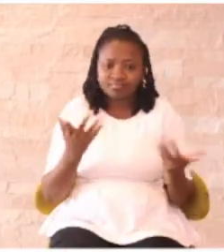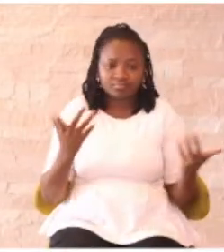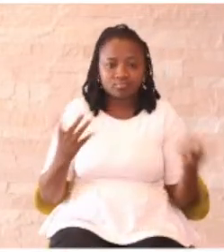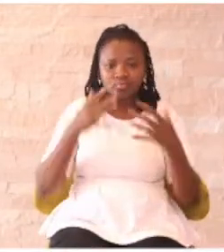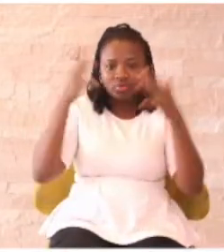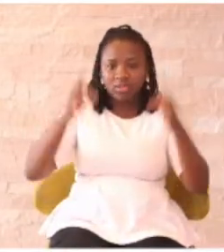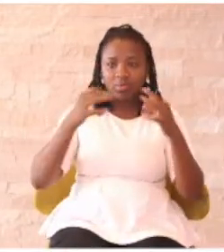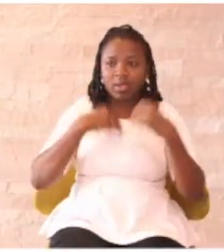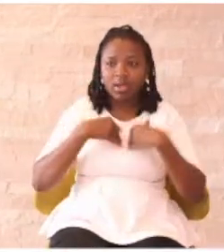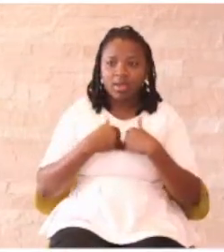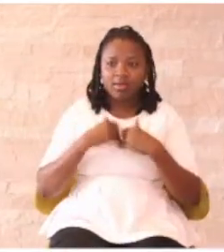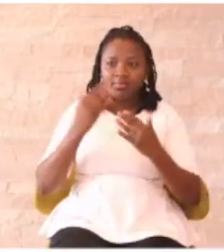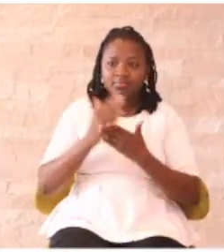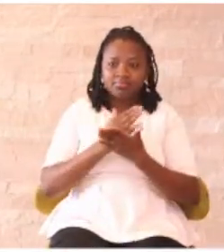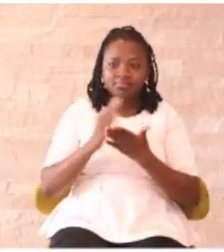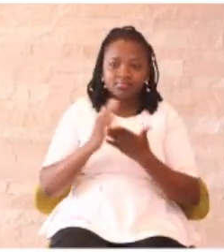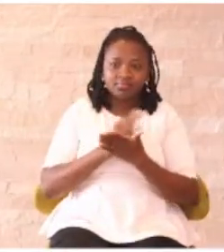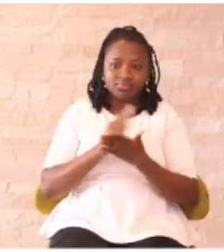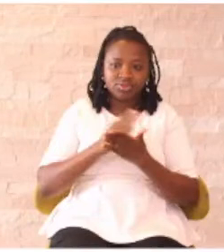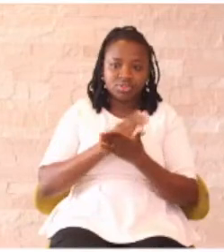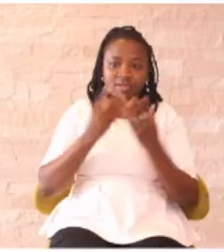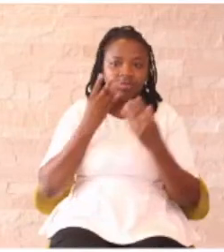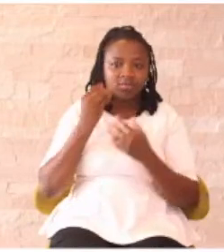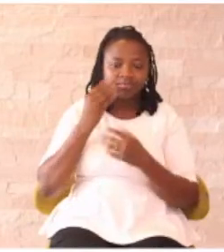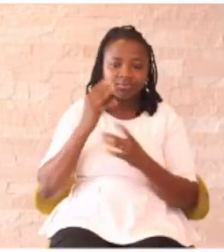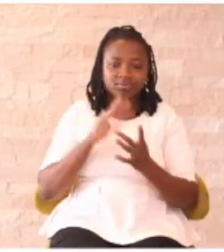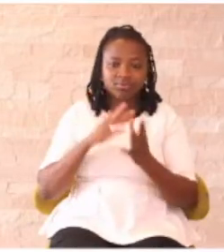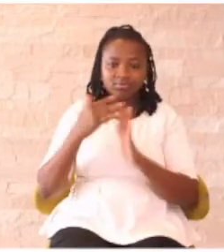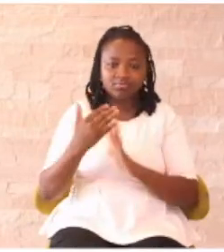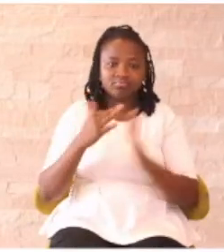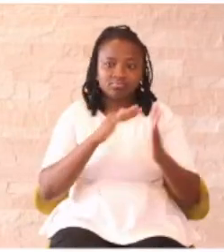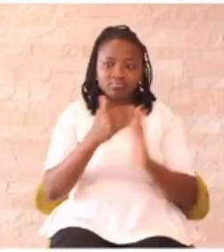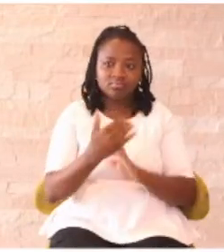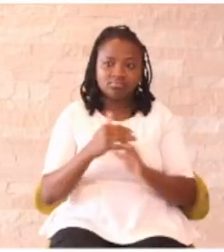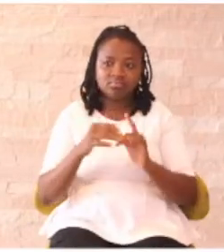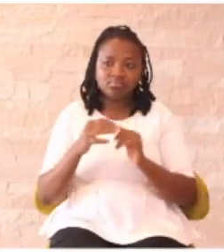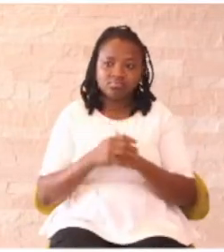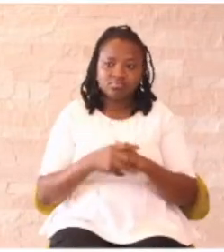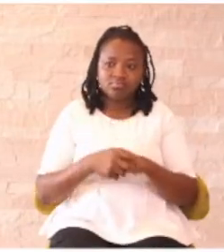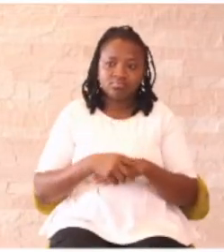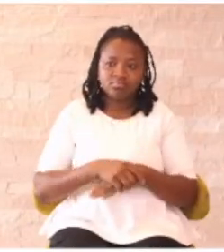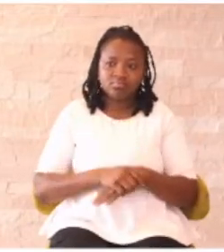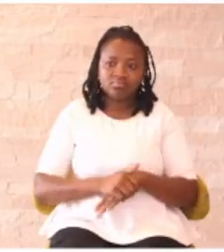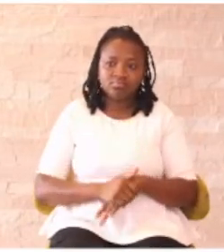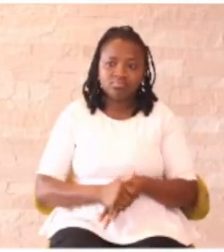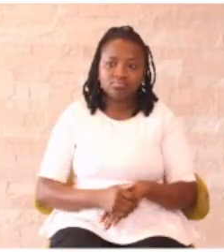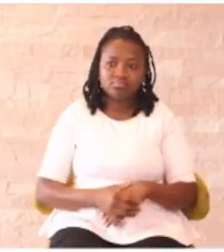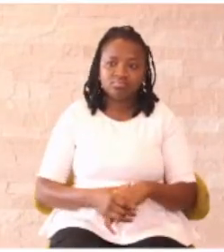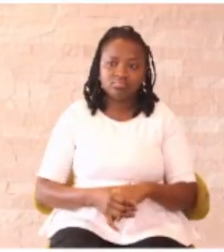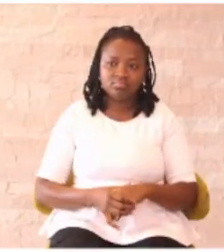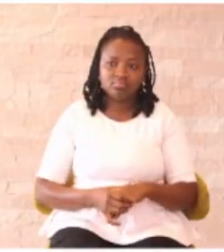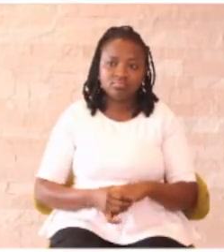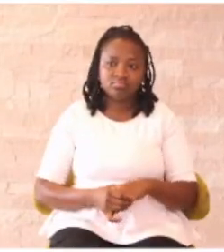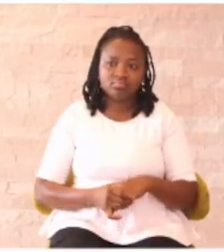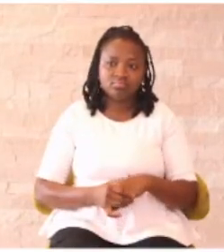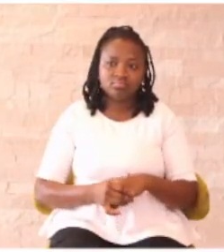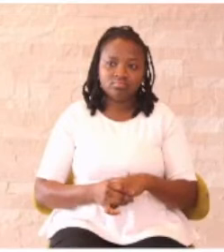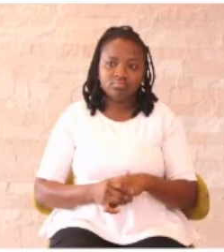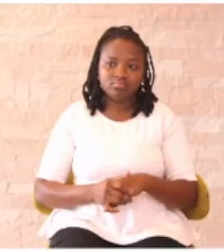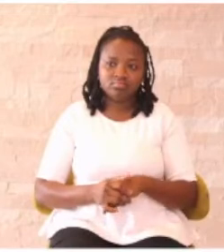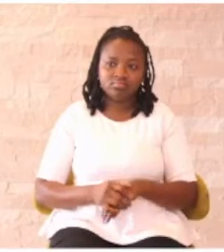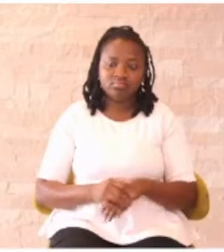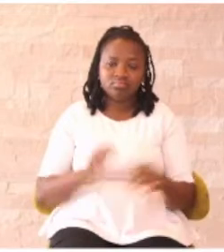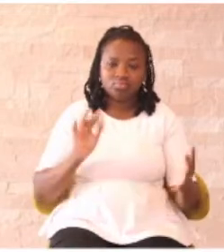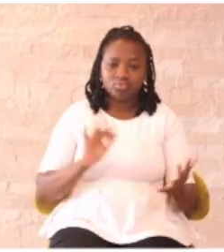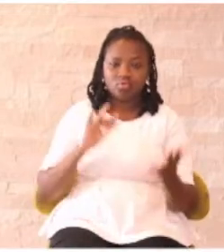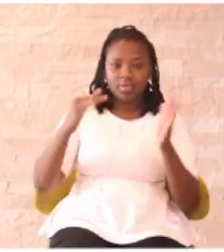so that we also share experience, first of all, across the two different source persons categories, and also across districts?